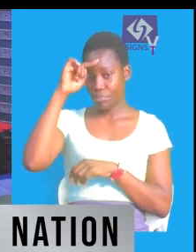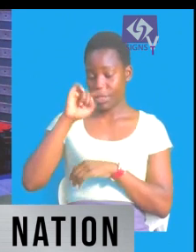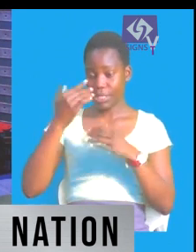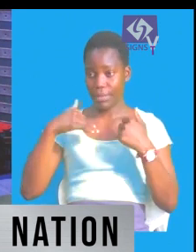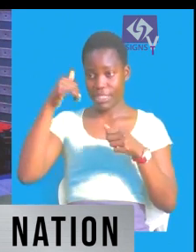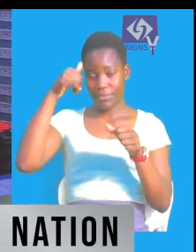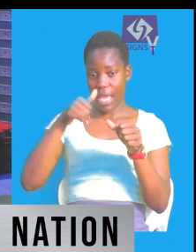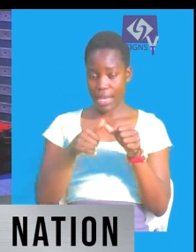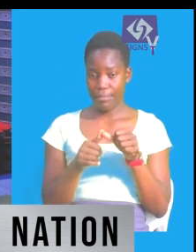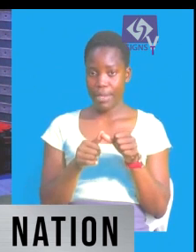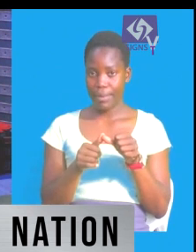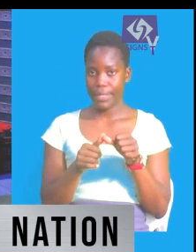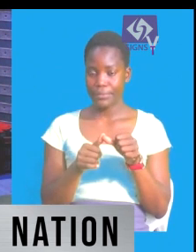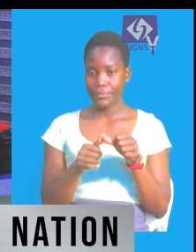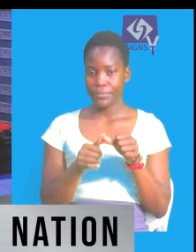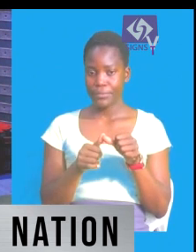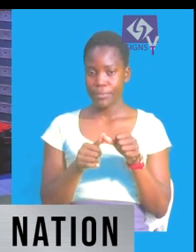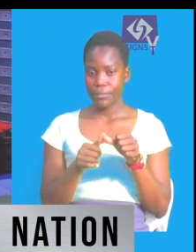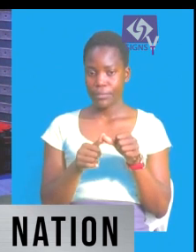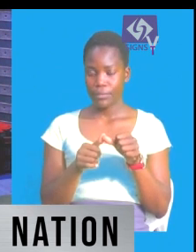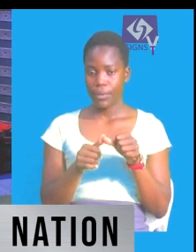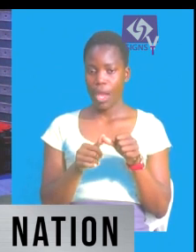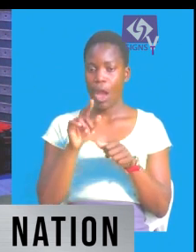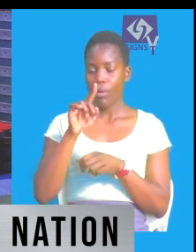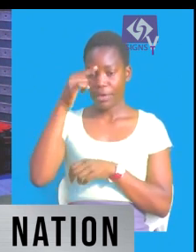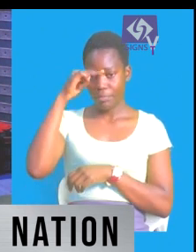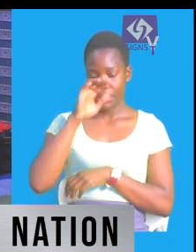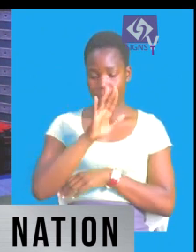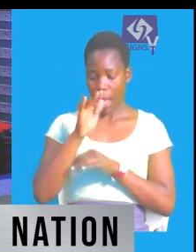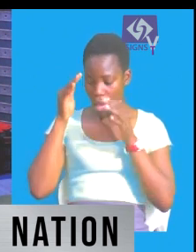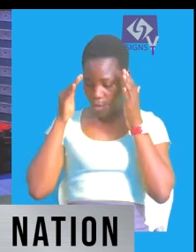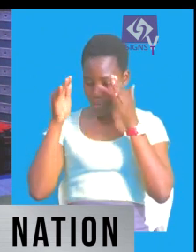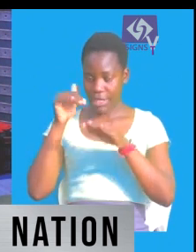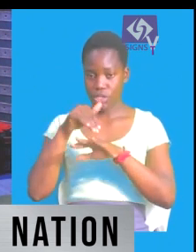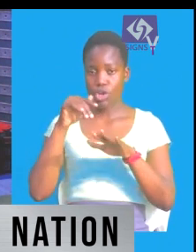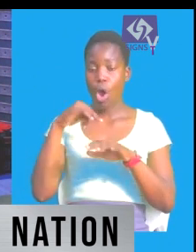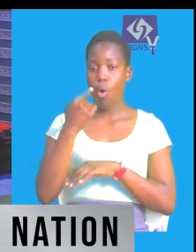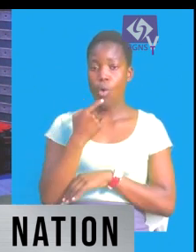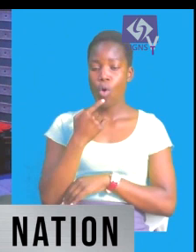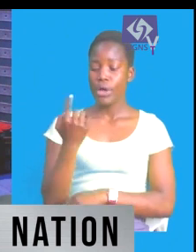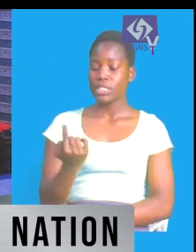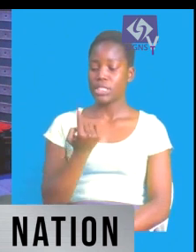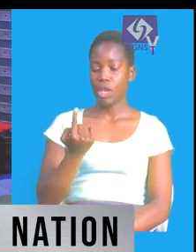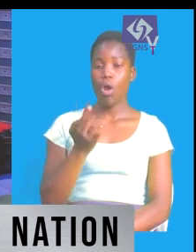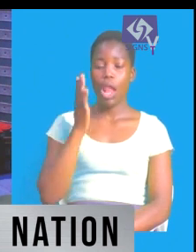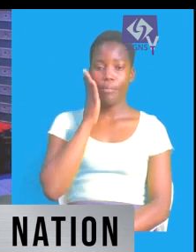remember him deliberately. One of his policies was focusing on single mothers. You remember that?